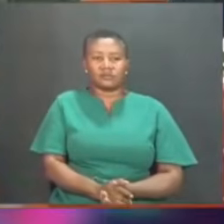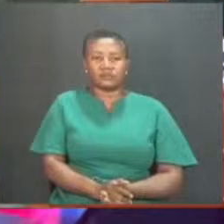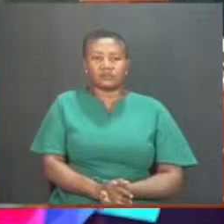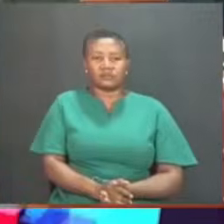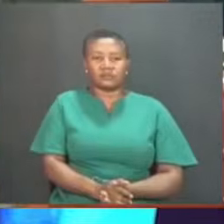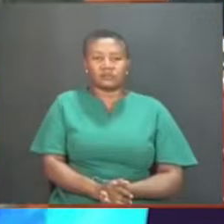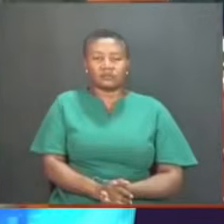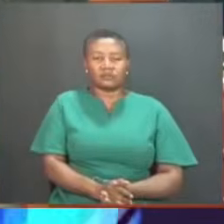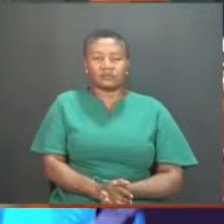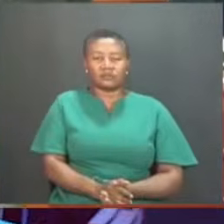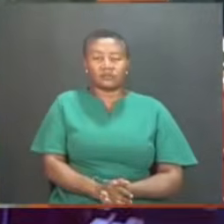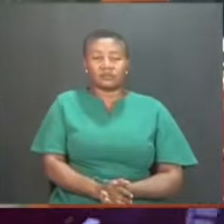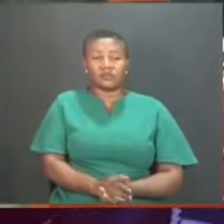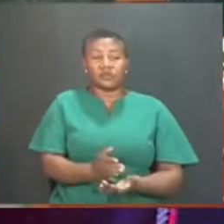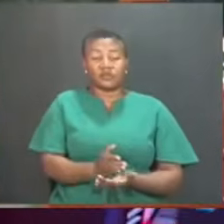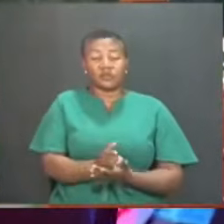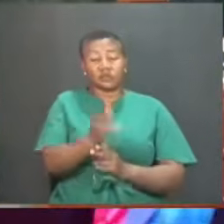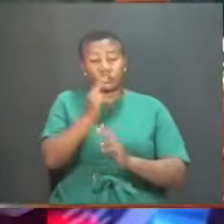Right, Honorable Speaker.